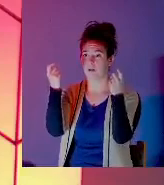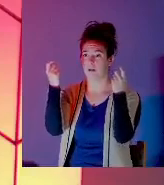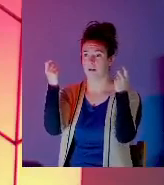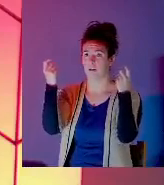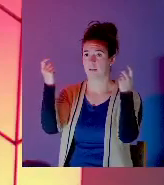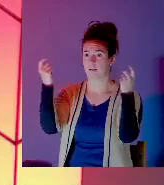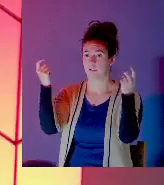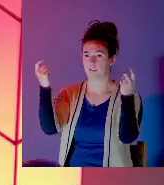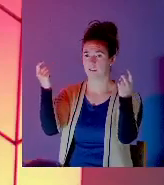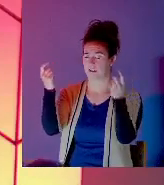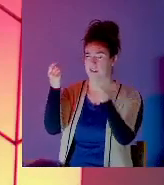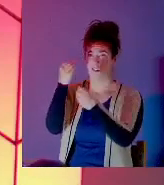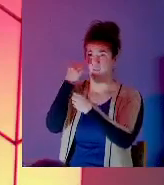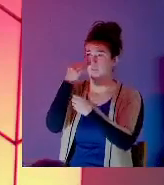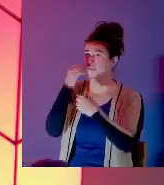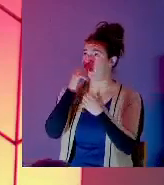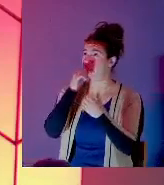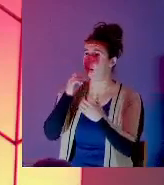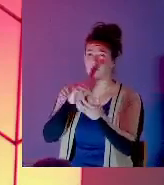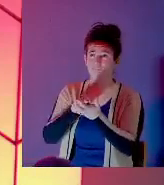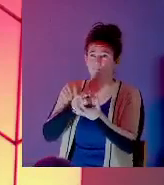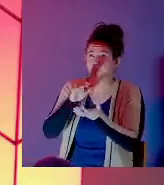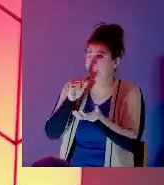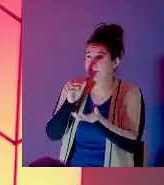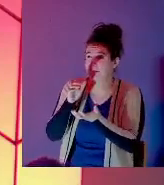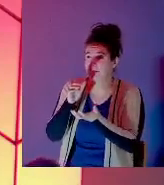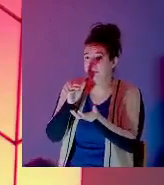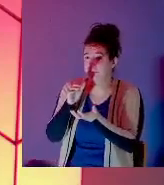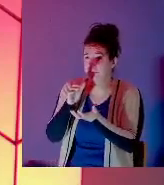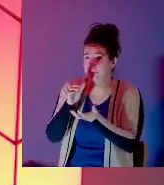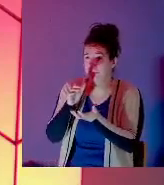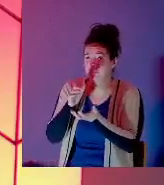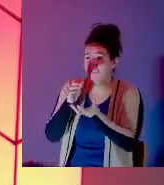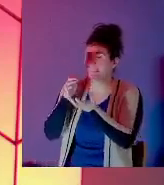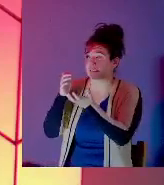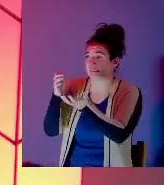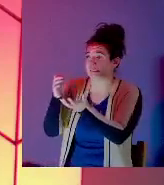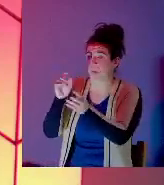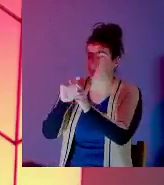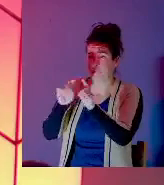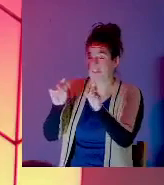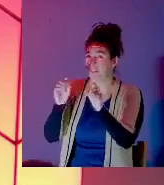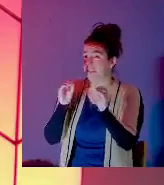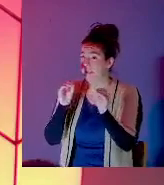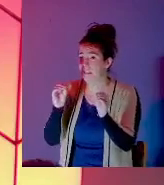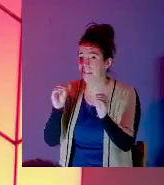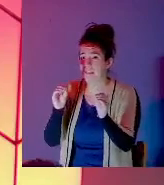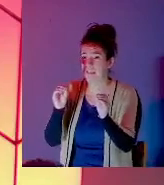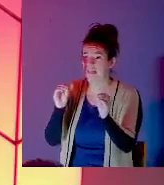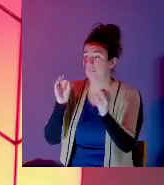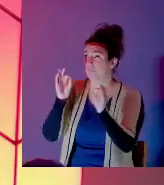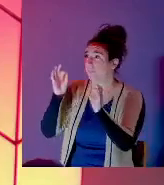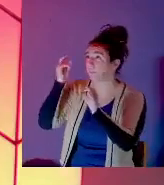hallelujah. And I know it's not much, nothing else fit for a king,